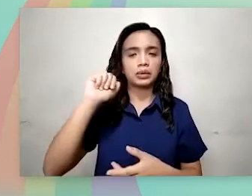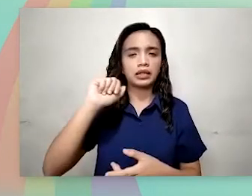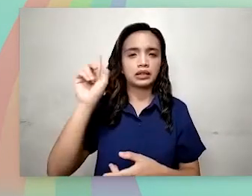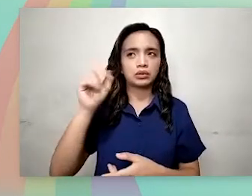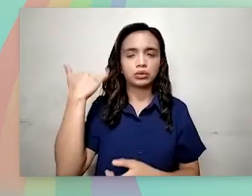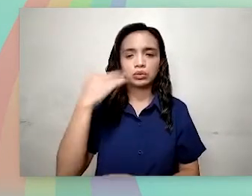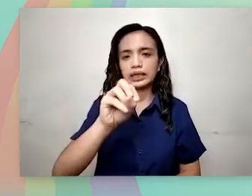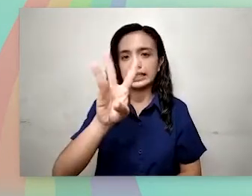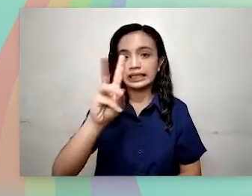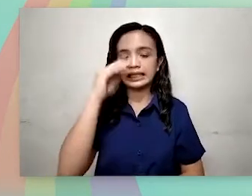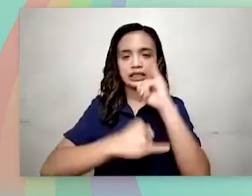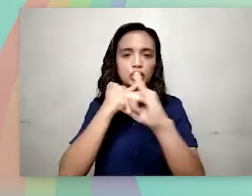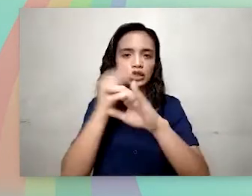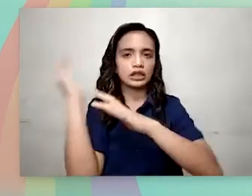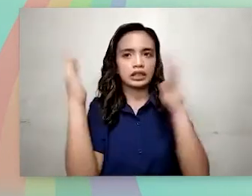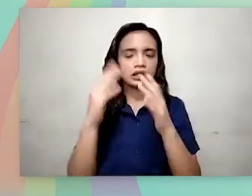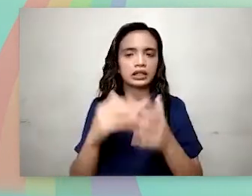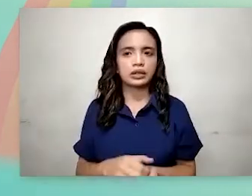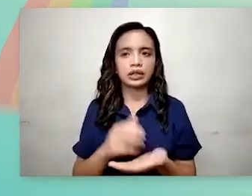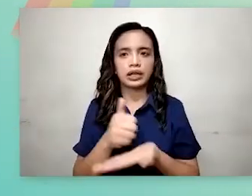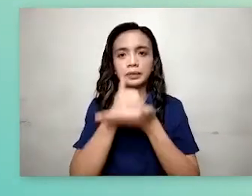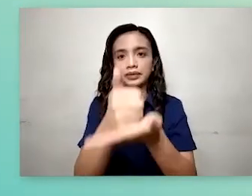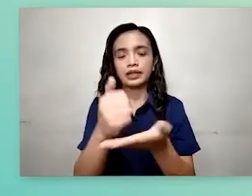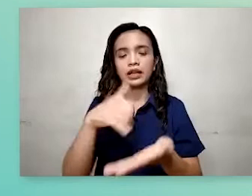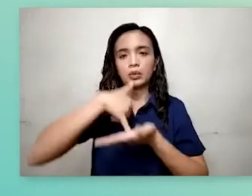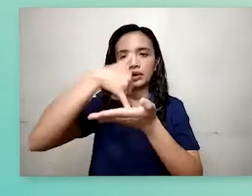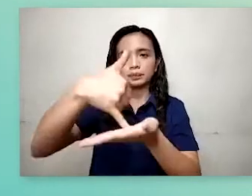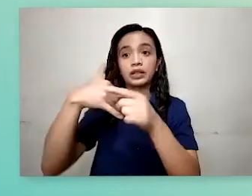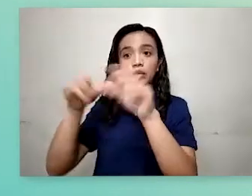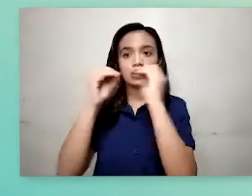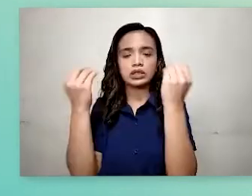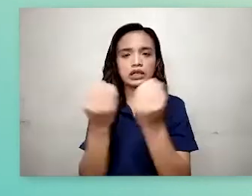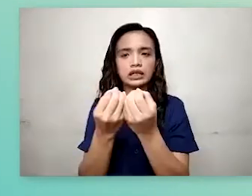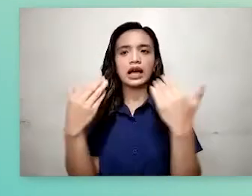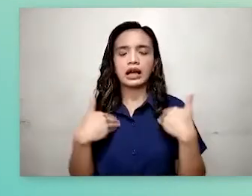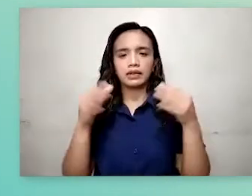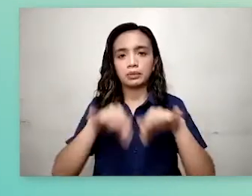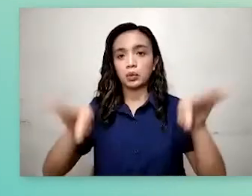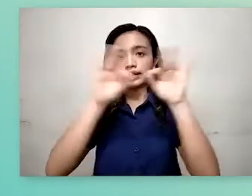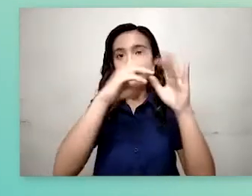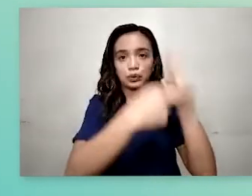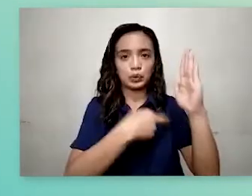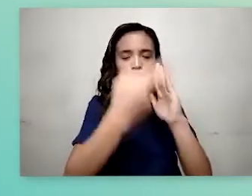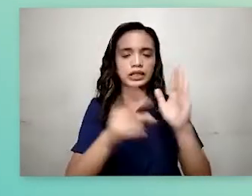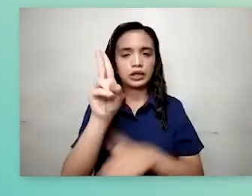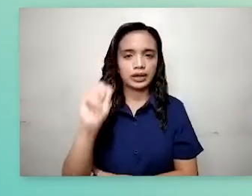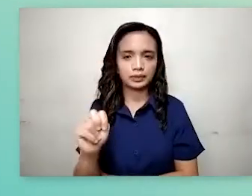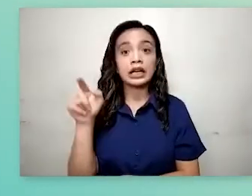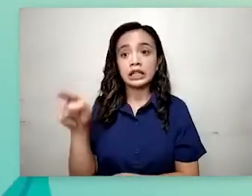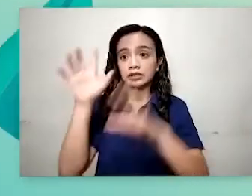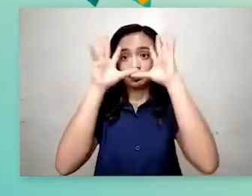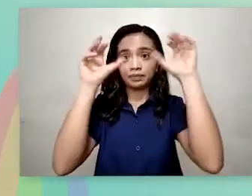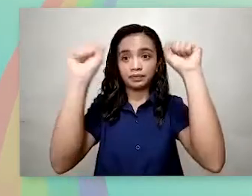UPS International Disaster Relief Award. The organization plays a key role in the United Nations Connecting Business Initiative. He is also the president